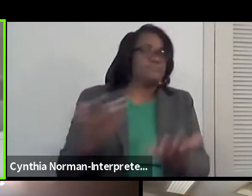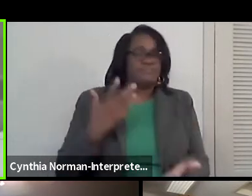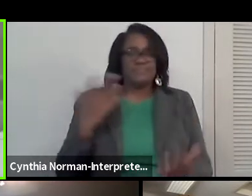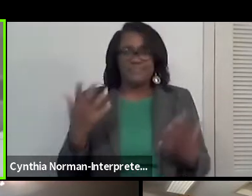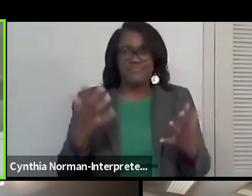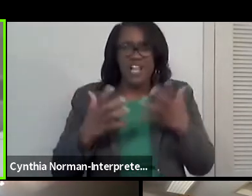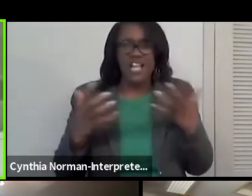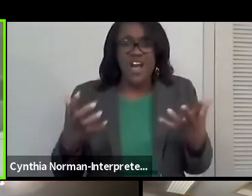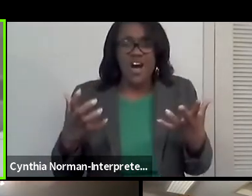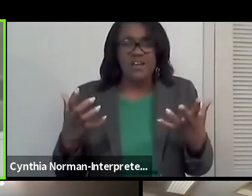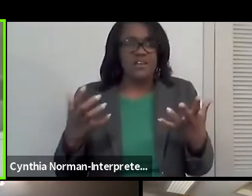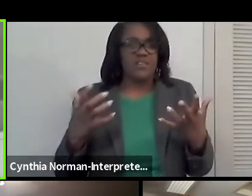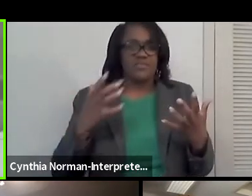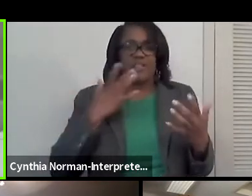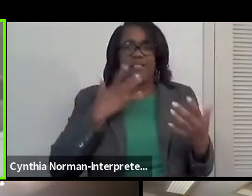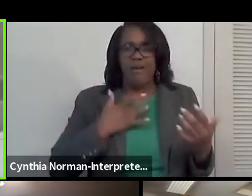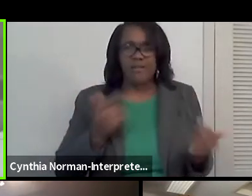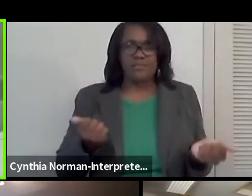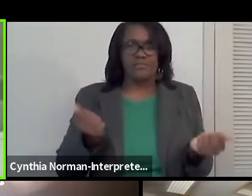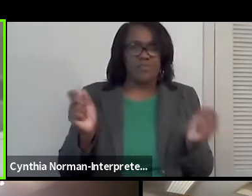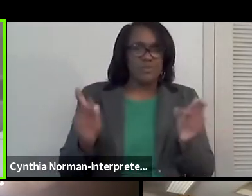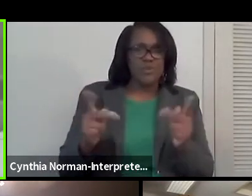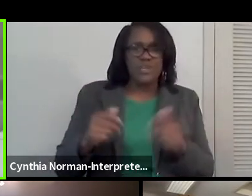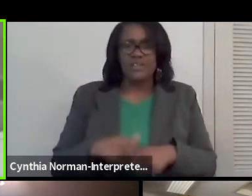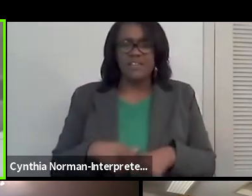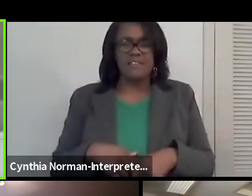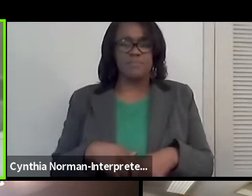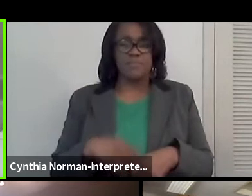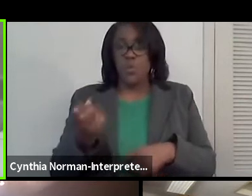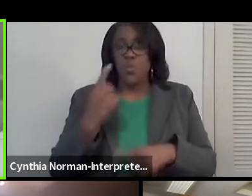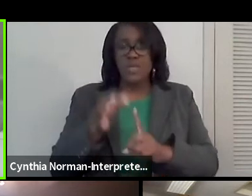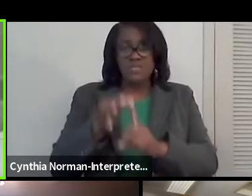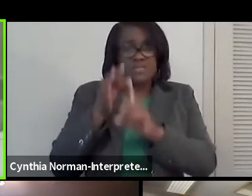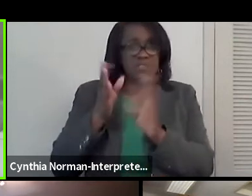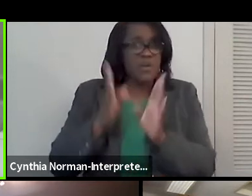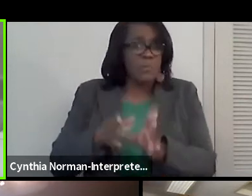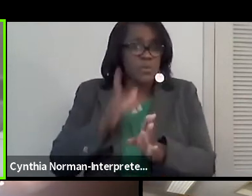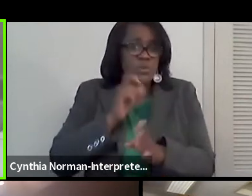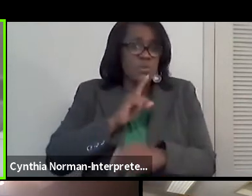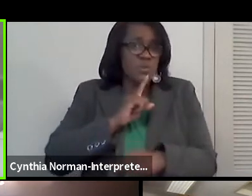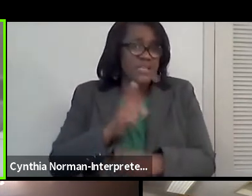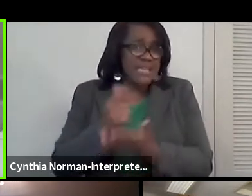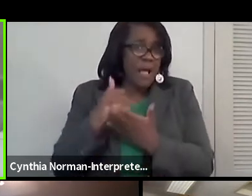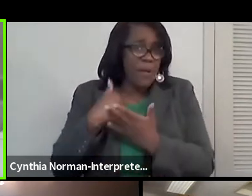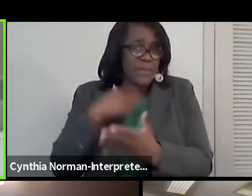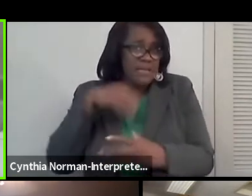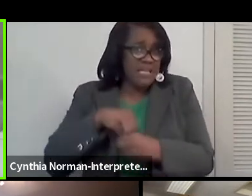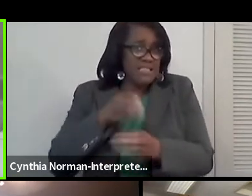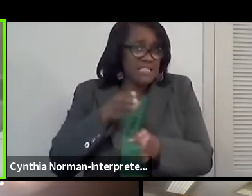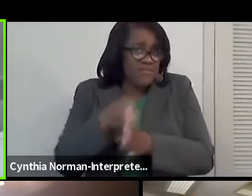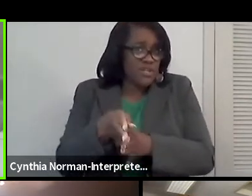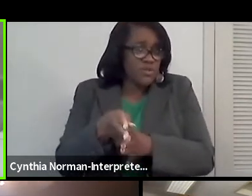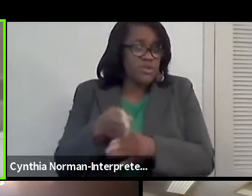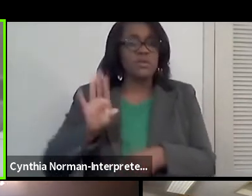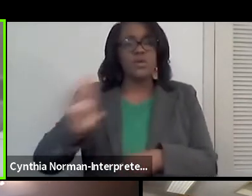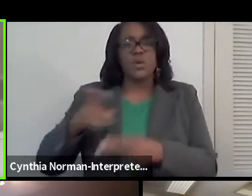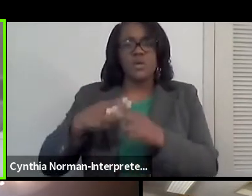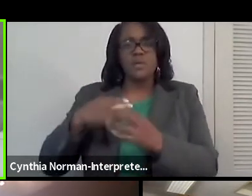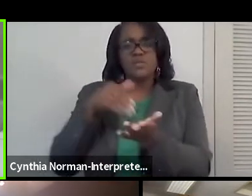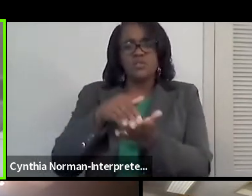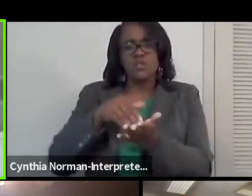of luck and opportunity and one specific person that really helped me to get into this field more. And her name is Dr.